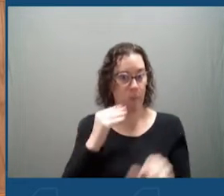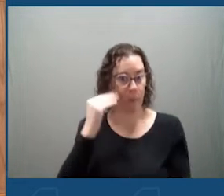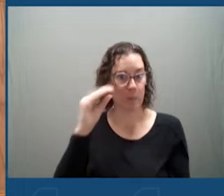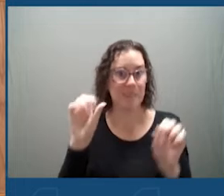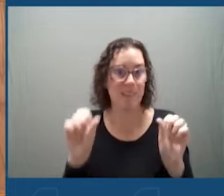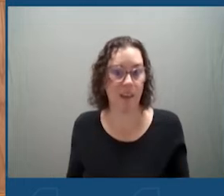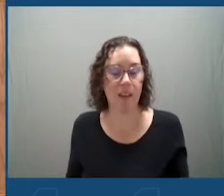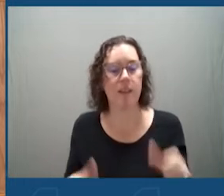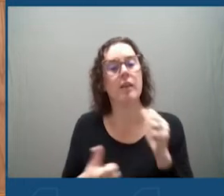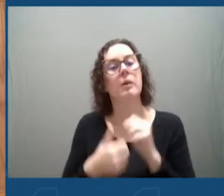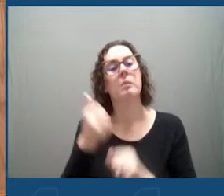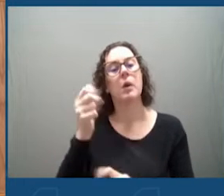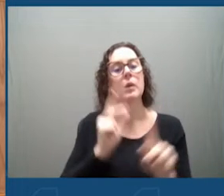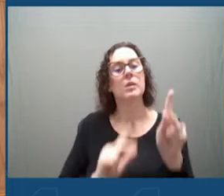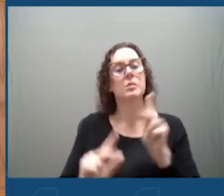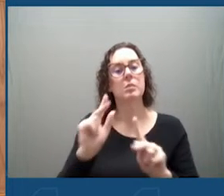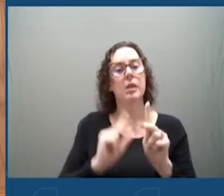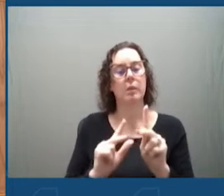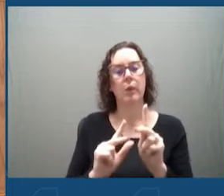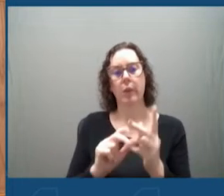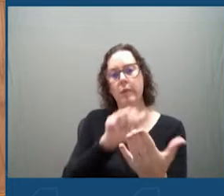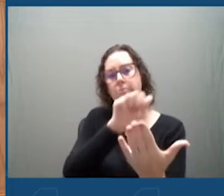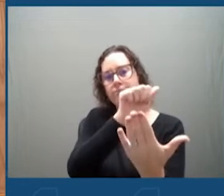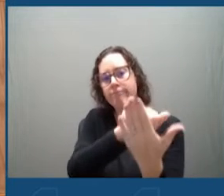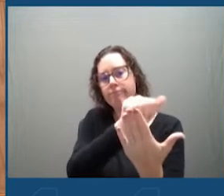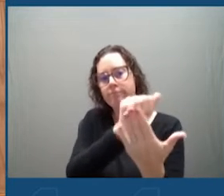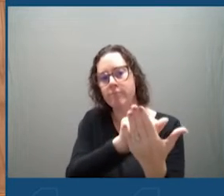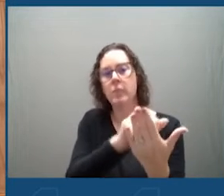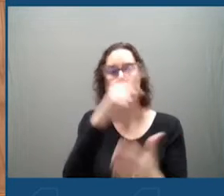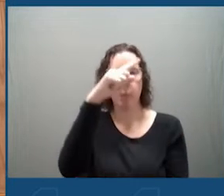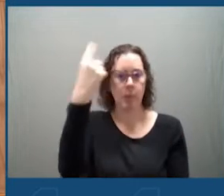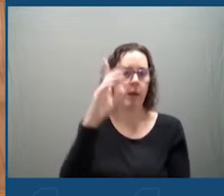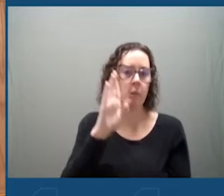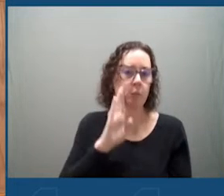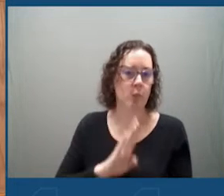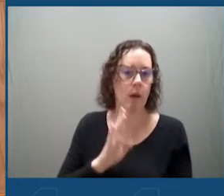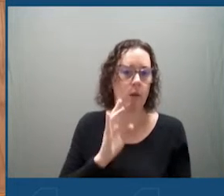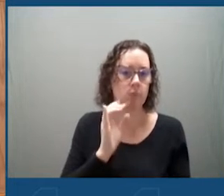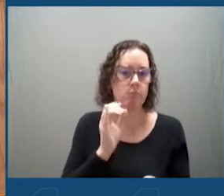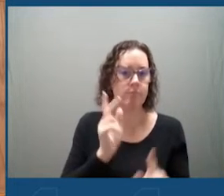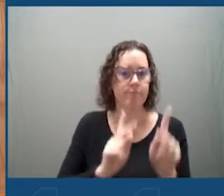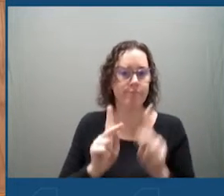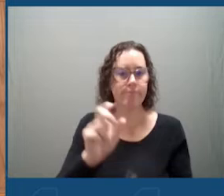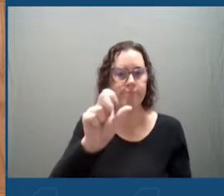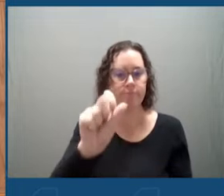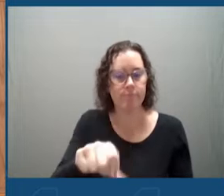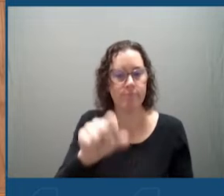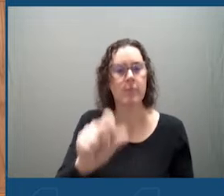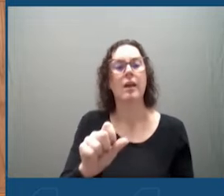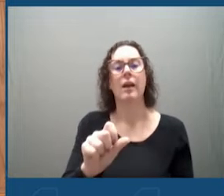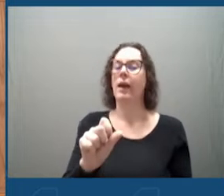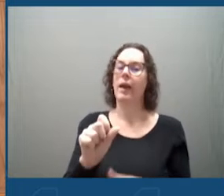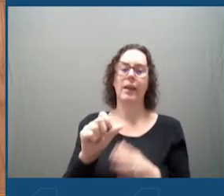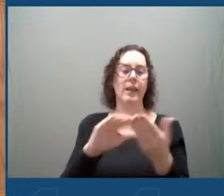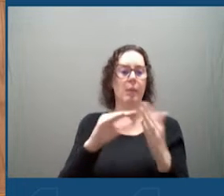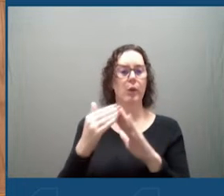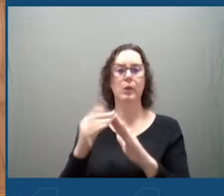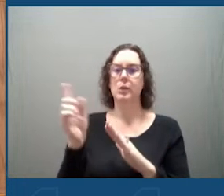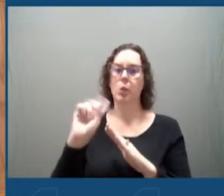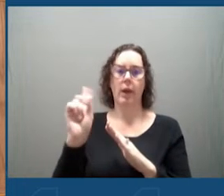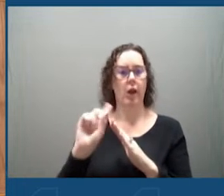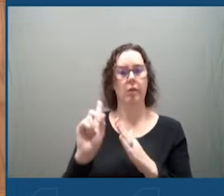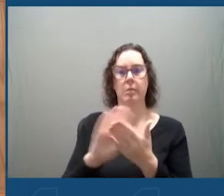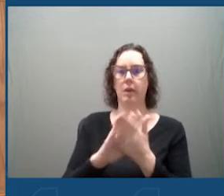of the people that we knocked on were black and brown individuals in gentrifying neighborhoods. And that's who